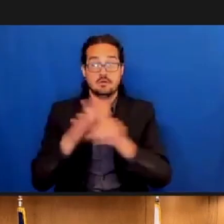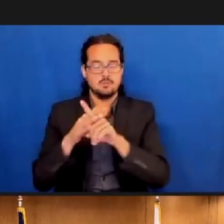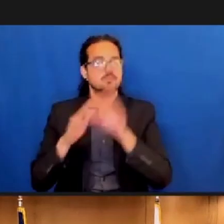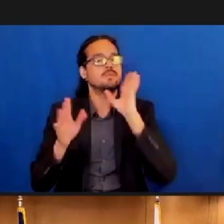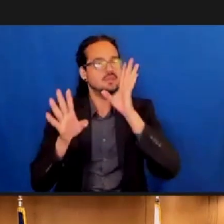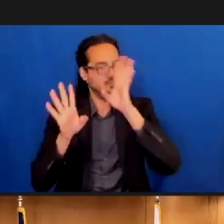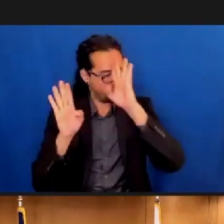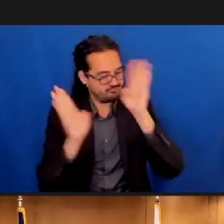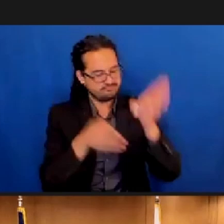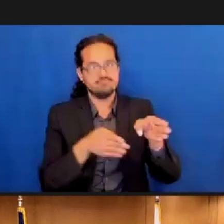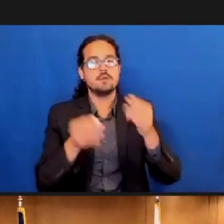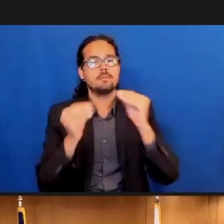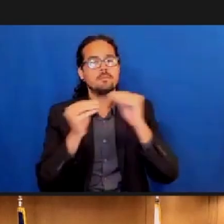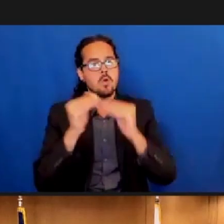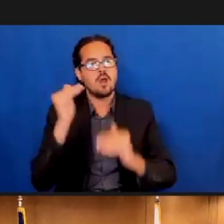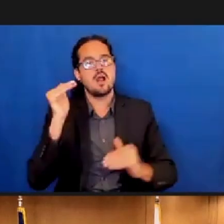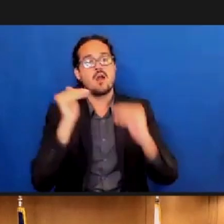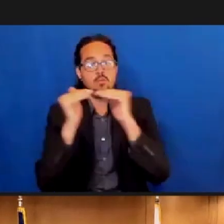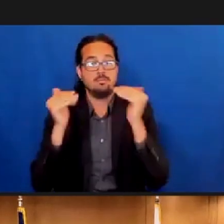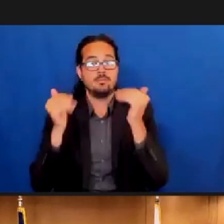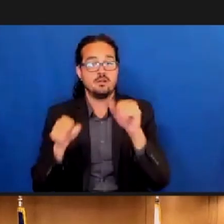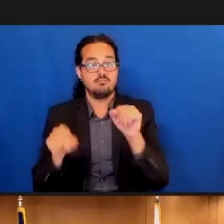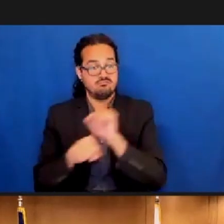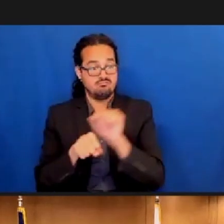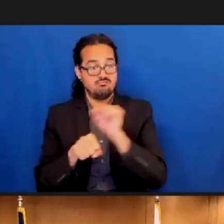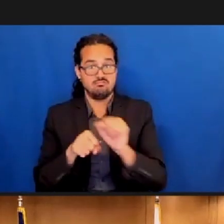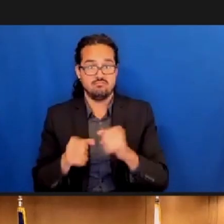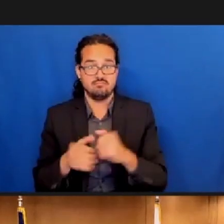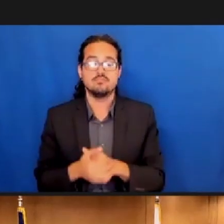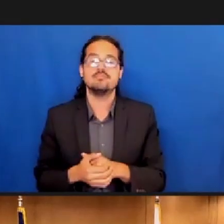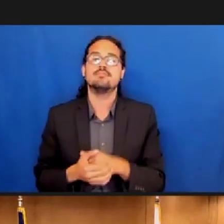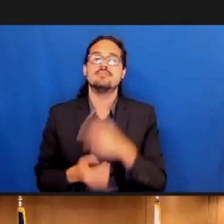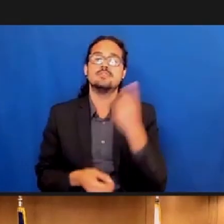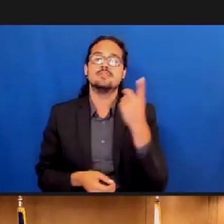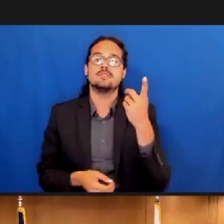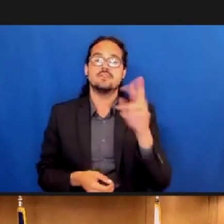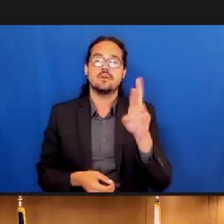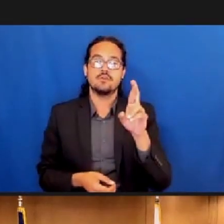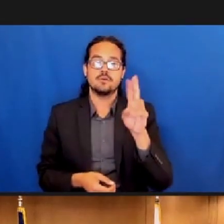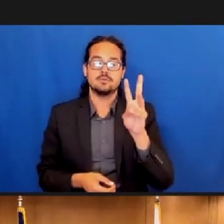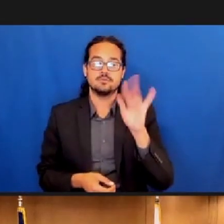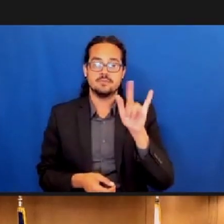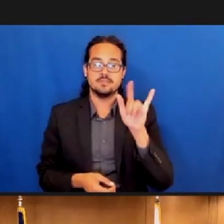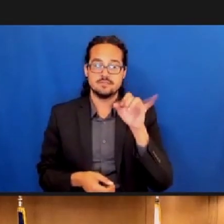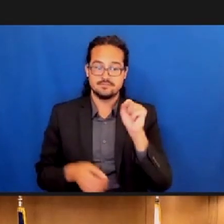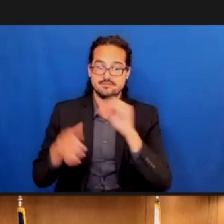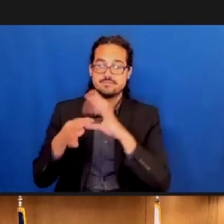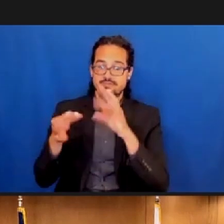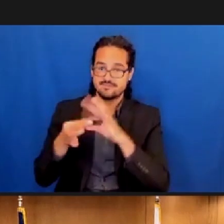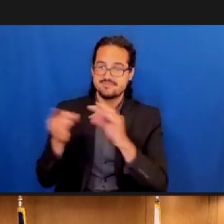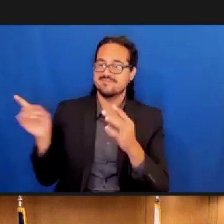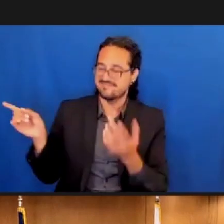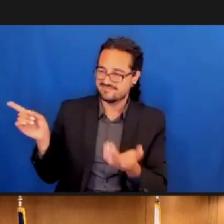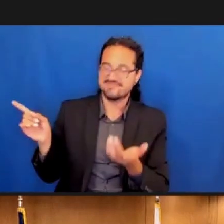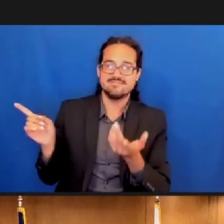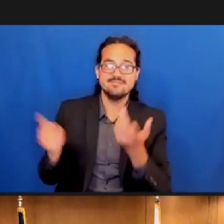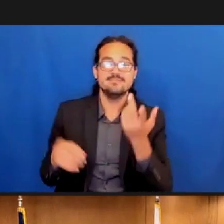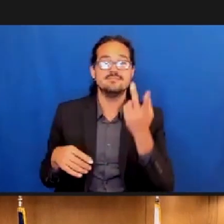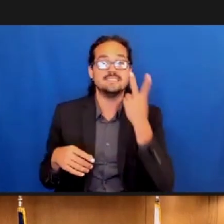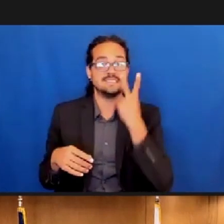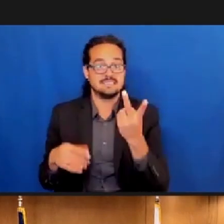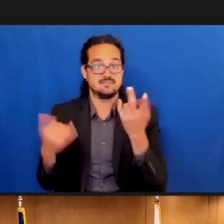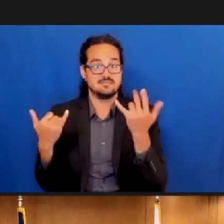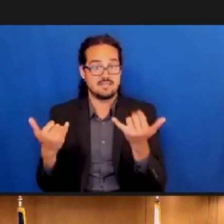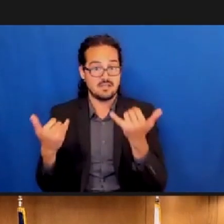Lainey, can I offer an example of that? So just Sure. today, we were having a conversation with the Canal Alliance, which is a community-based organization in the